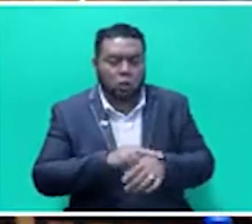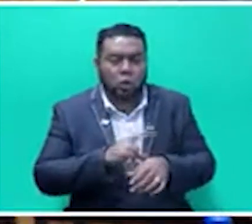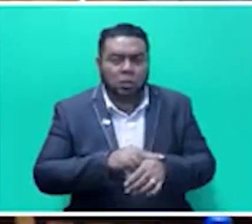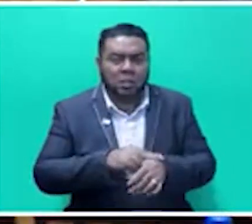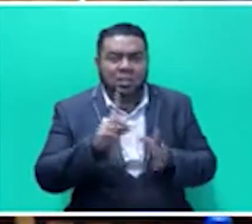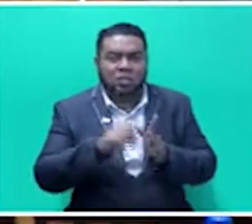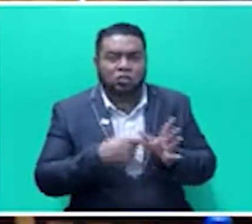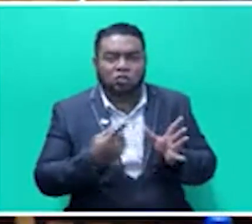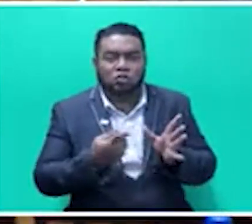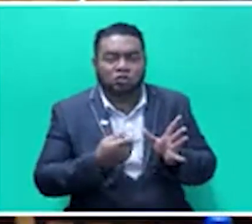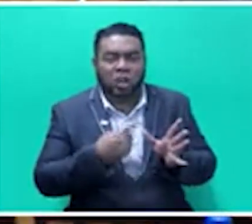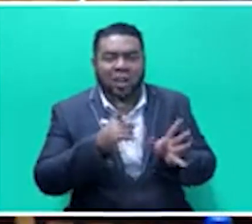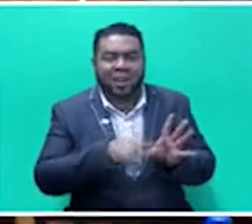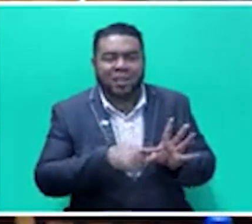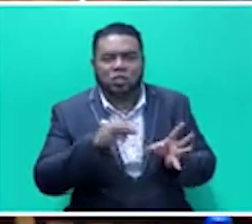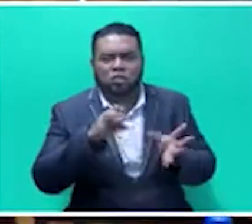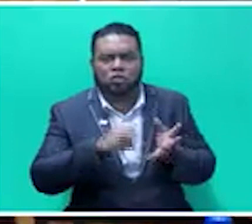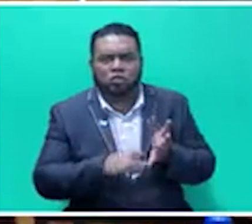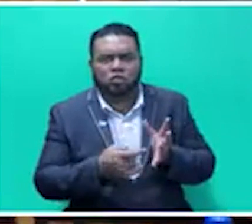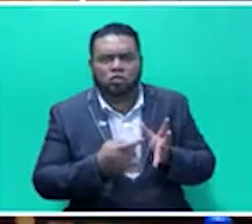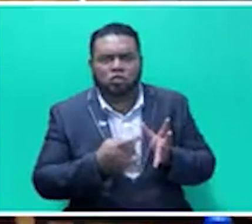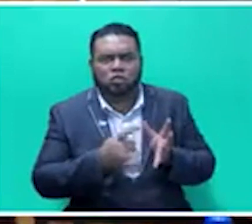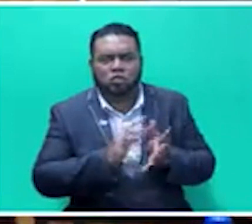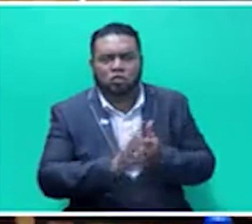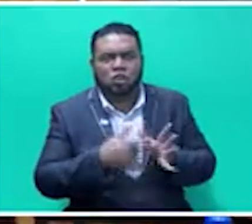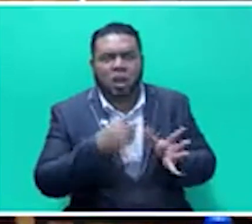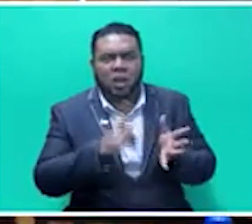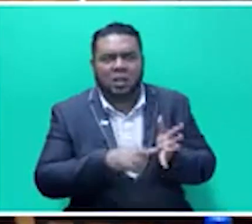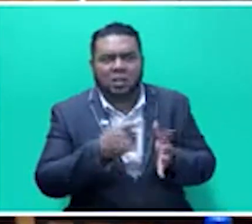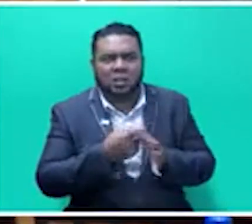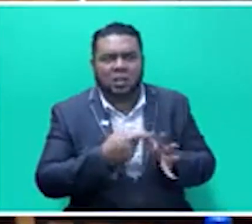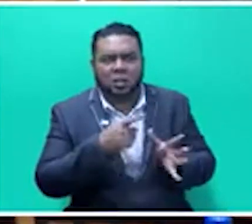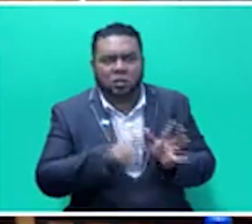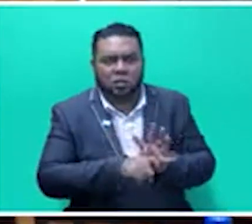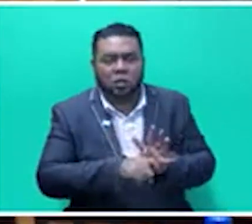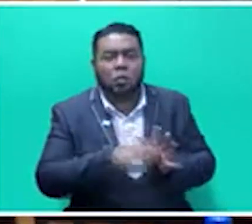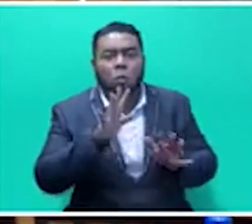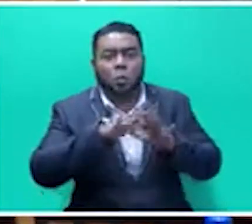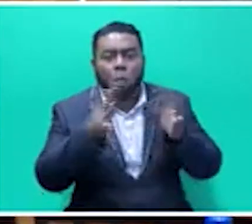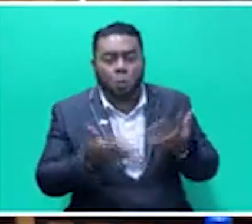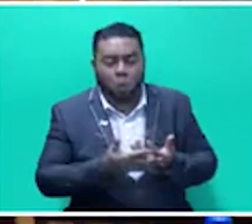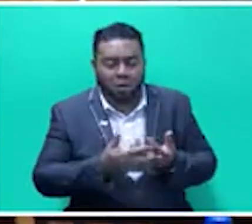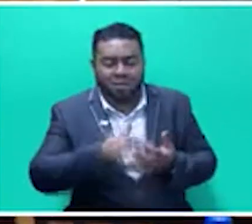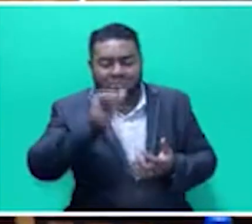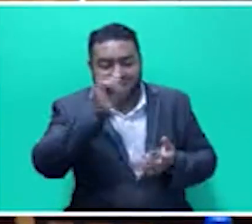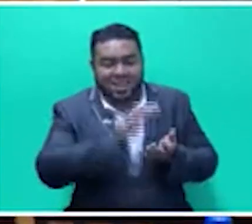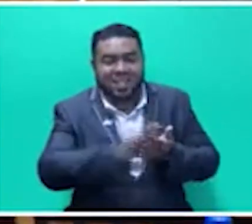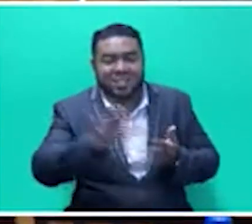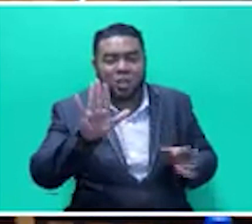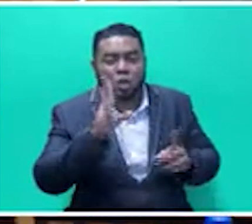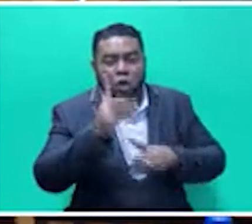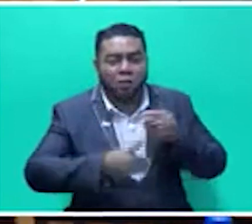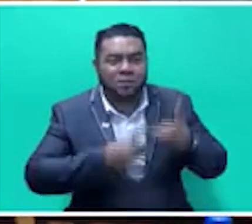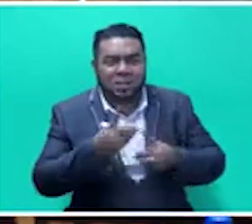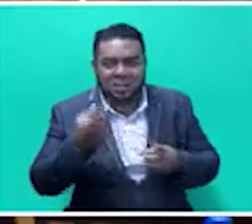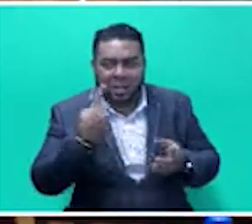later in the day. And Mr. Speaker, the fact that the World Hindi Conference is being held in Fiji, the fact